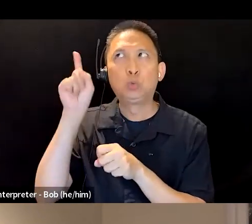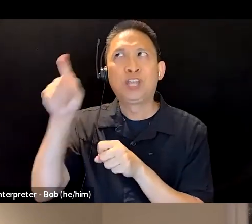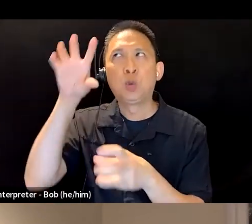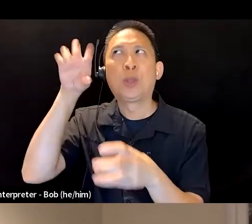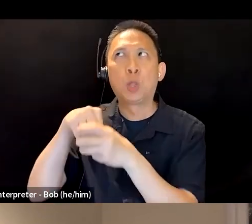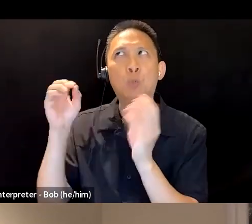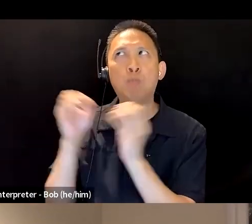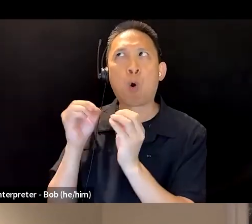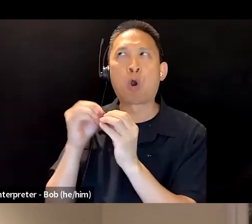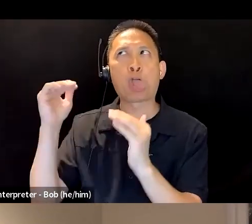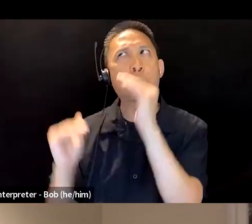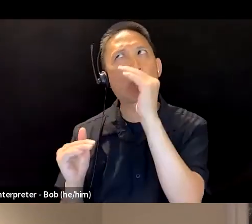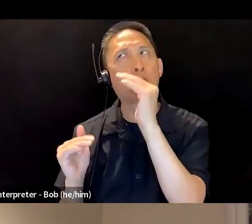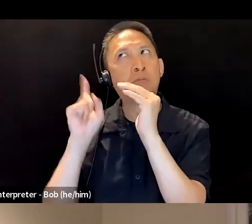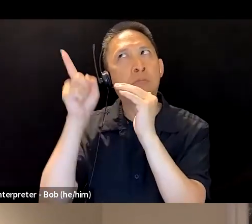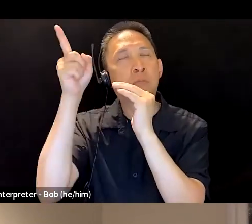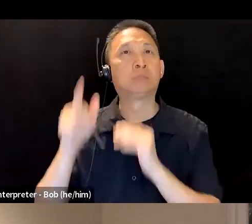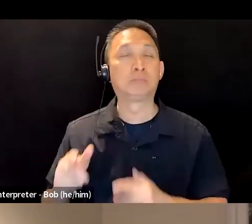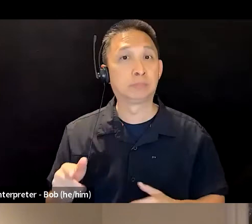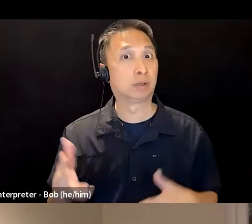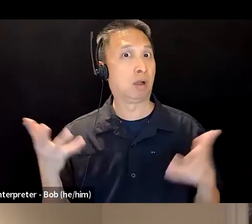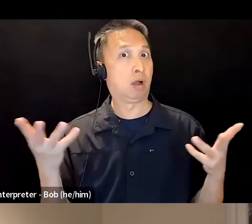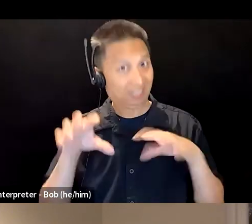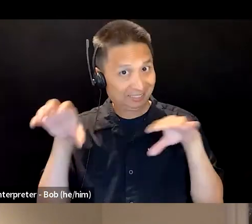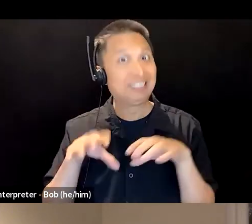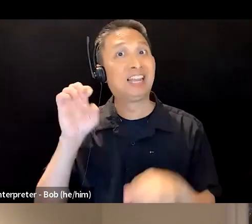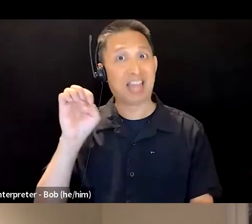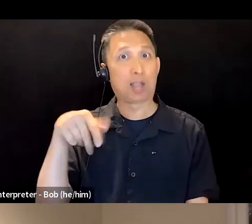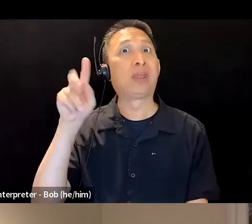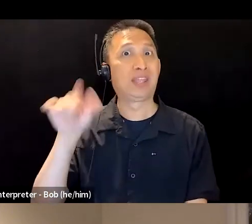audit. And as a result of that equity audit,